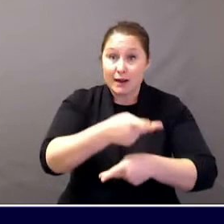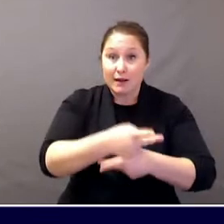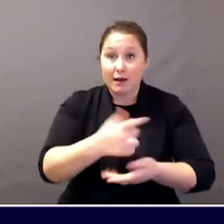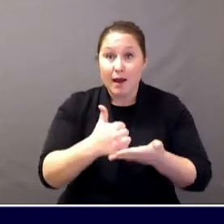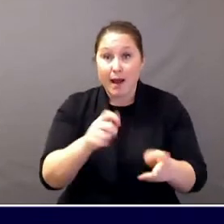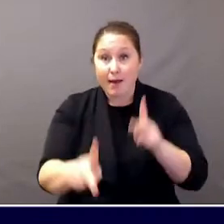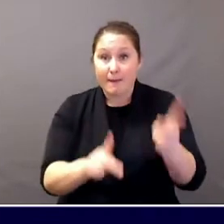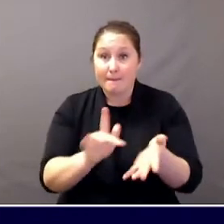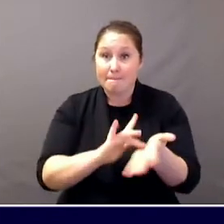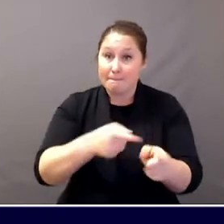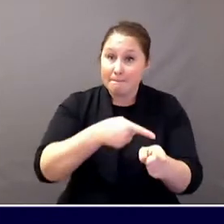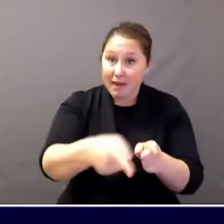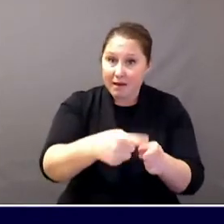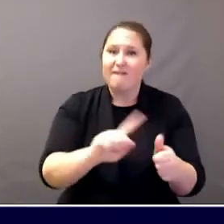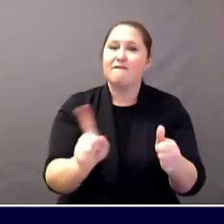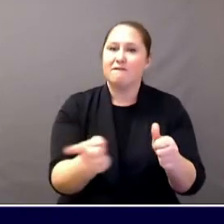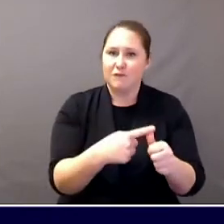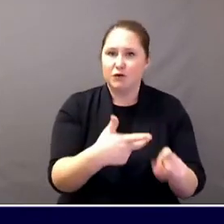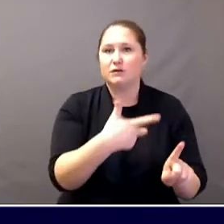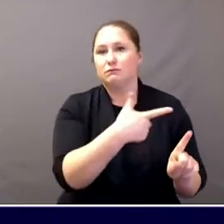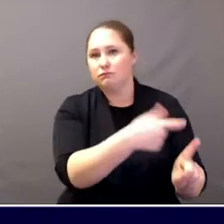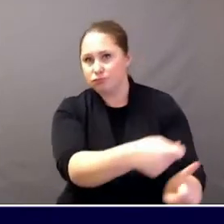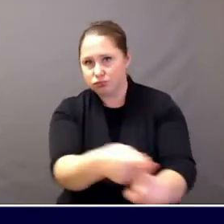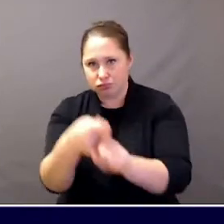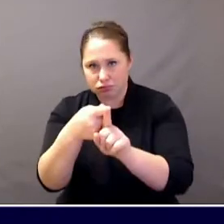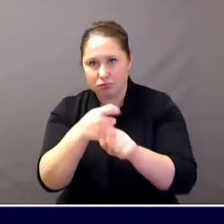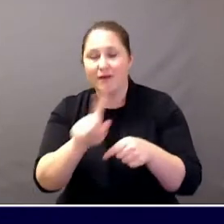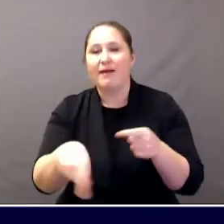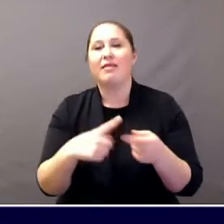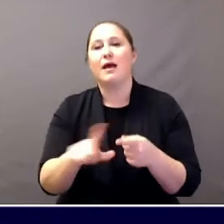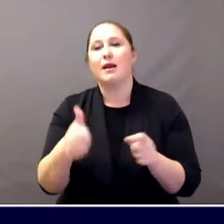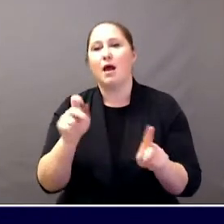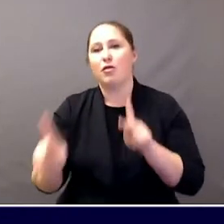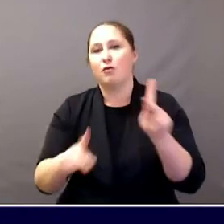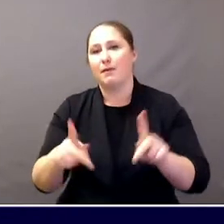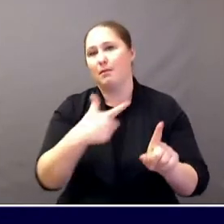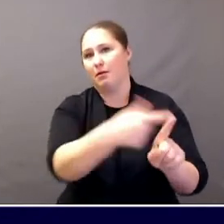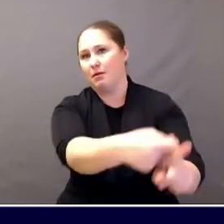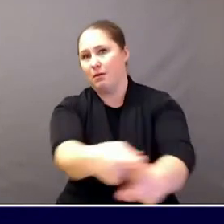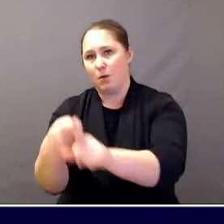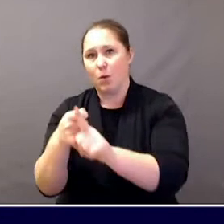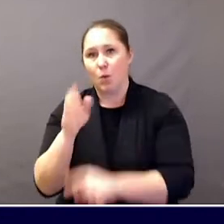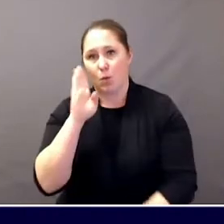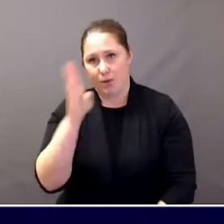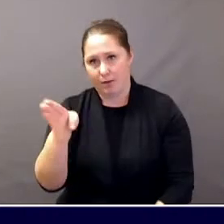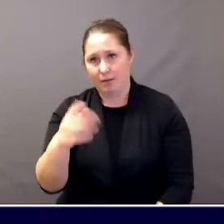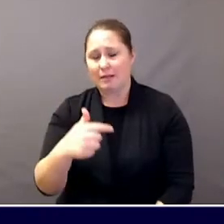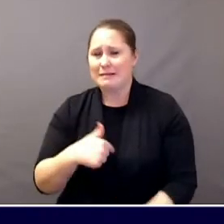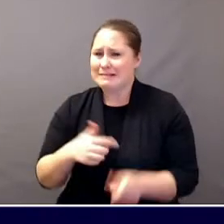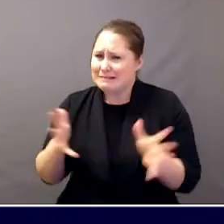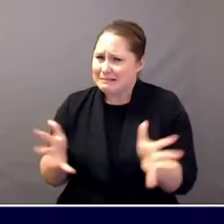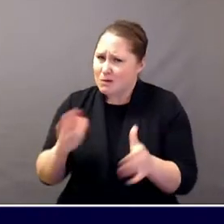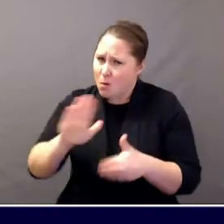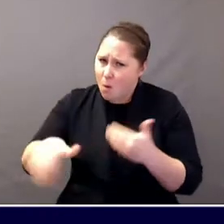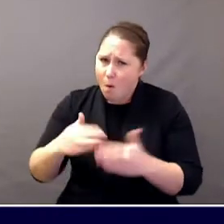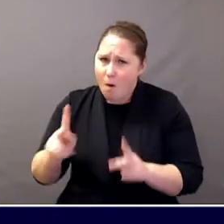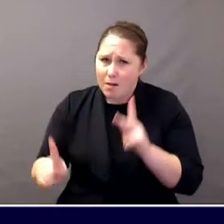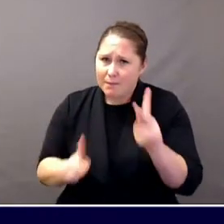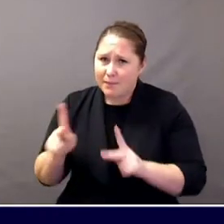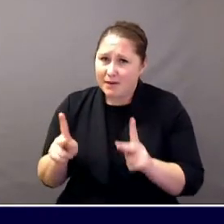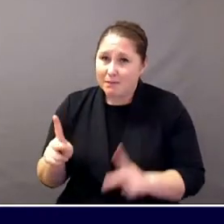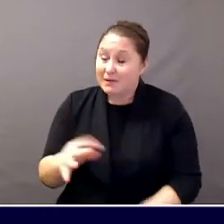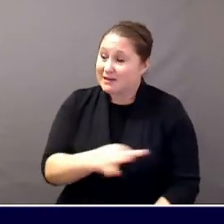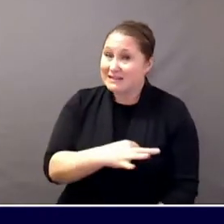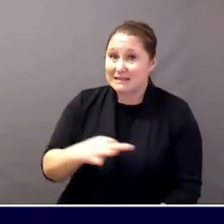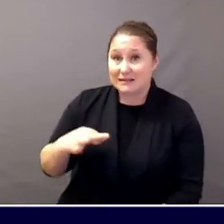strongly encourage everyone who's eligible right now, especially the staff of long-term care facilities, get vaccinated